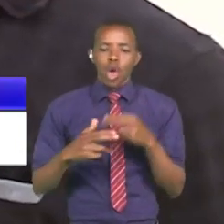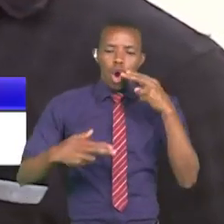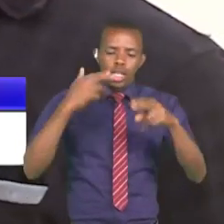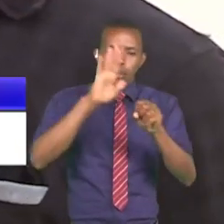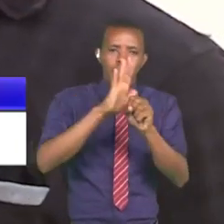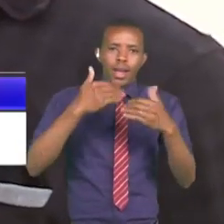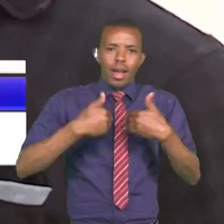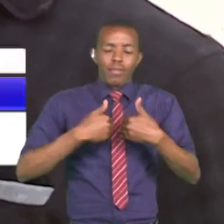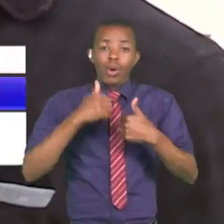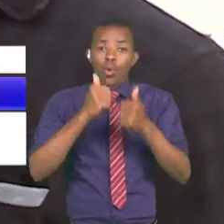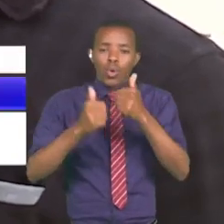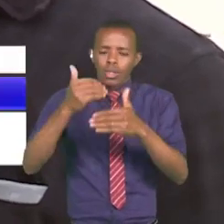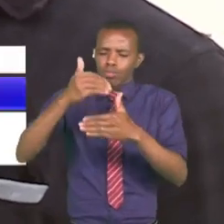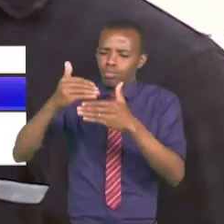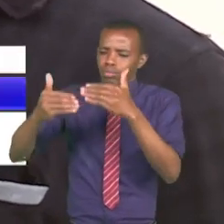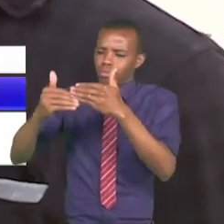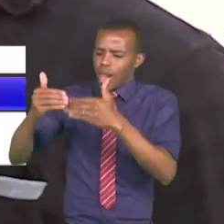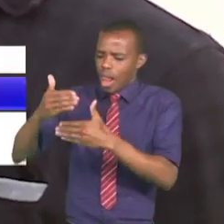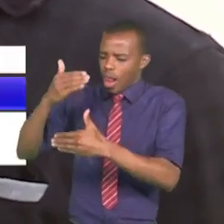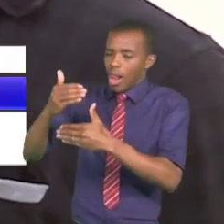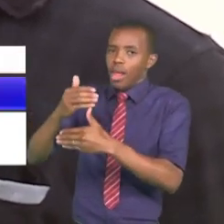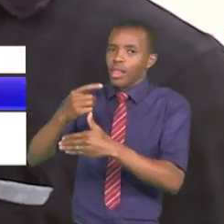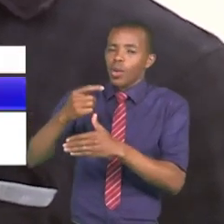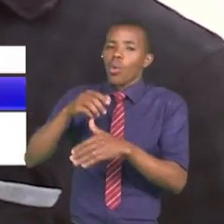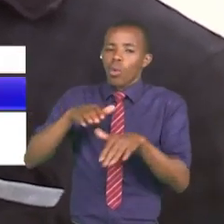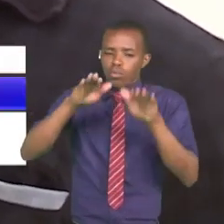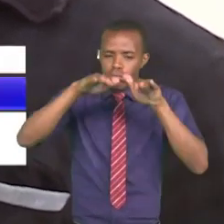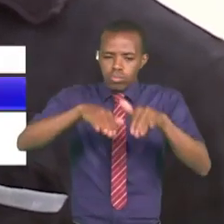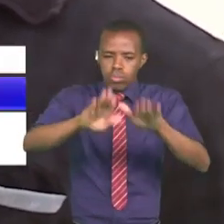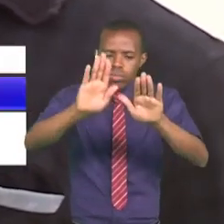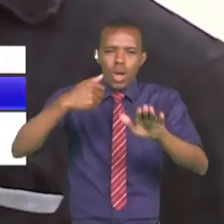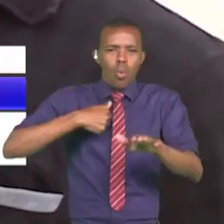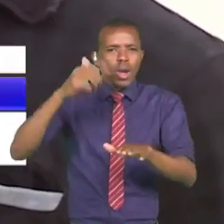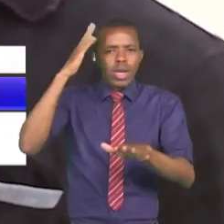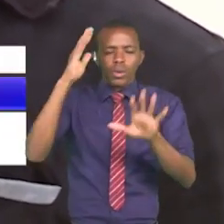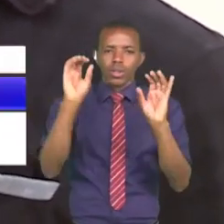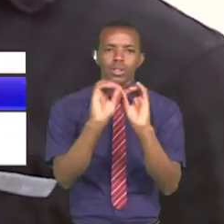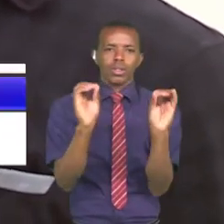sana ambazo zimejengwa along the beach. Sahi hatuwezi jua.